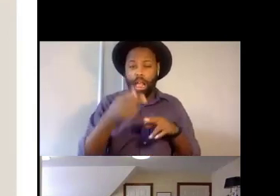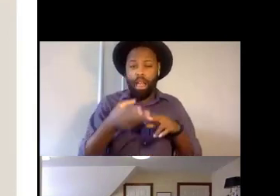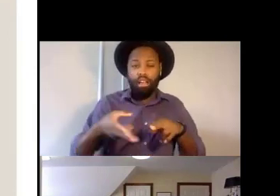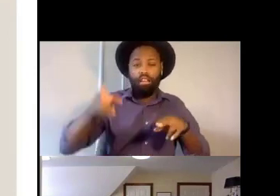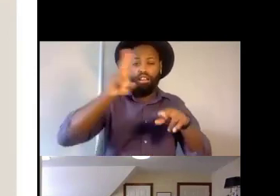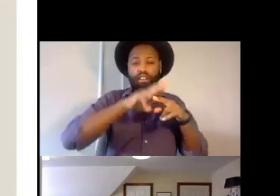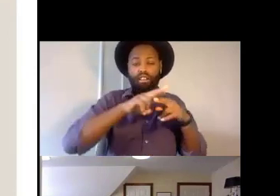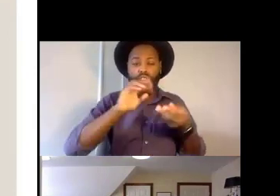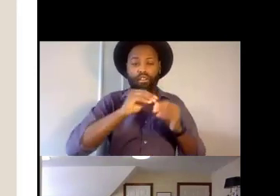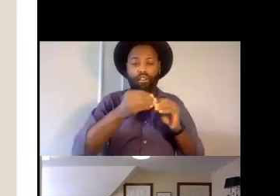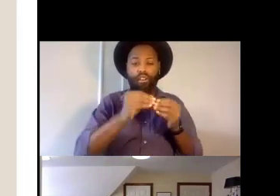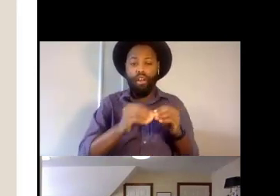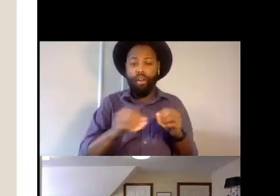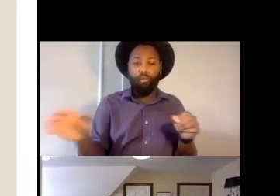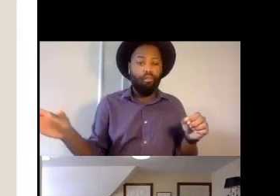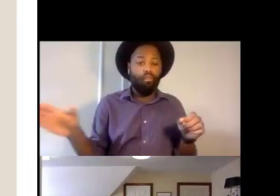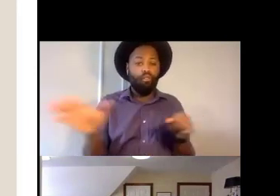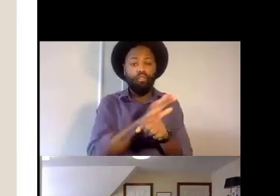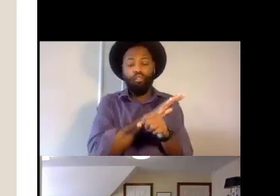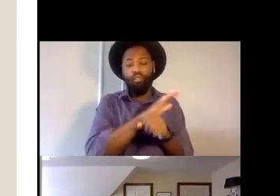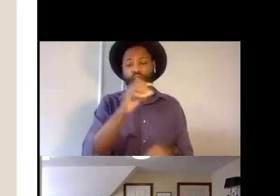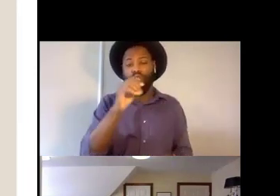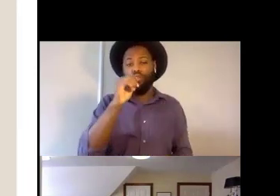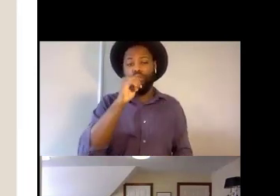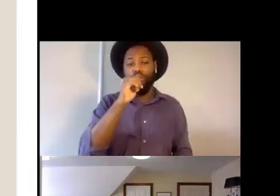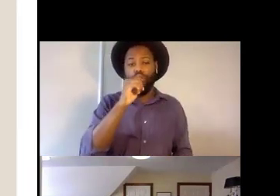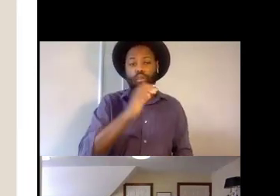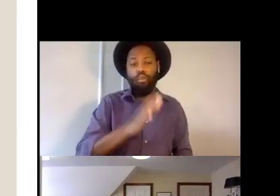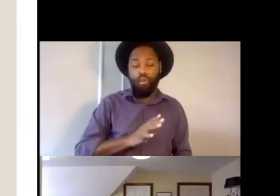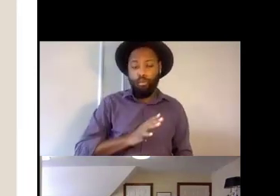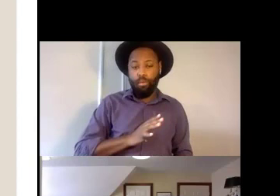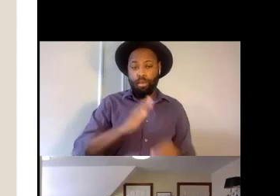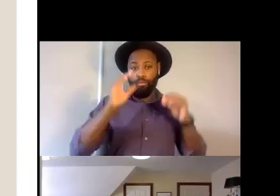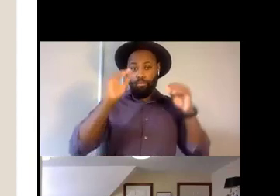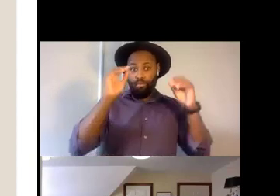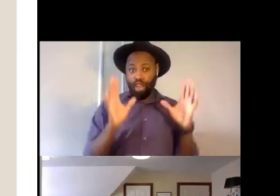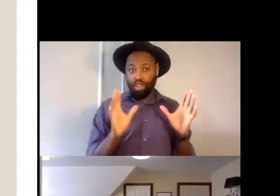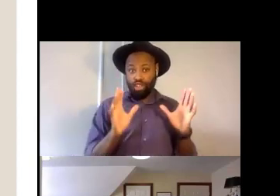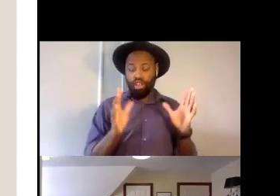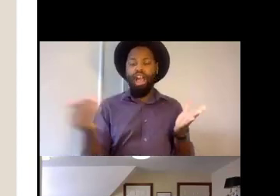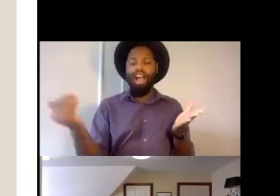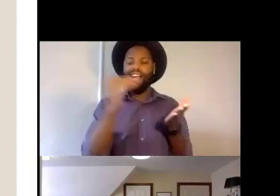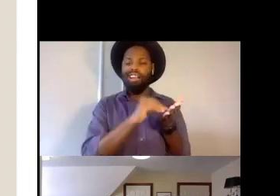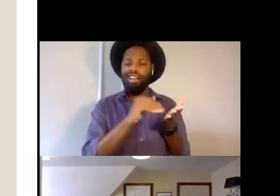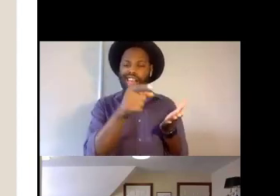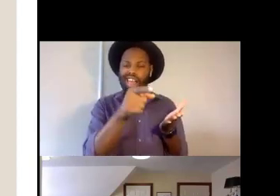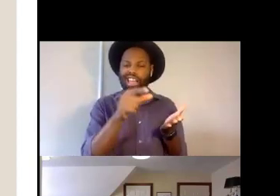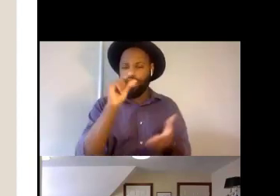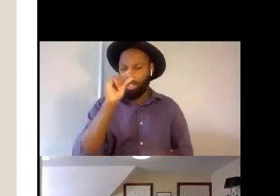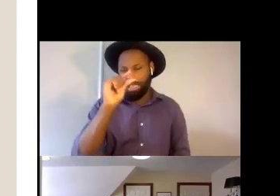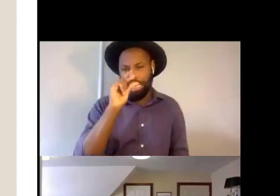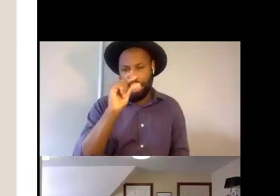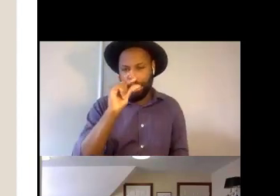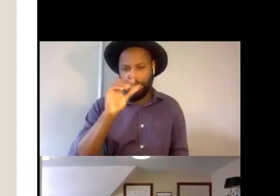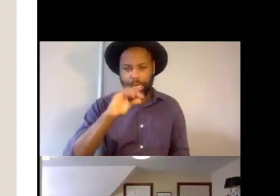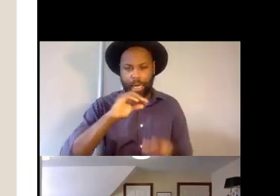full professors who are women. Again, these numbers are slight.